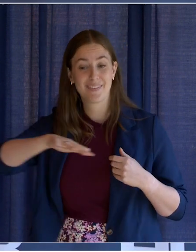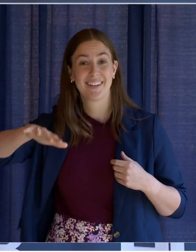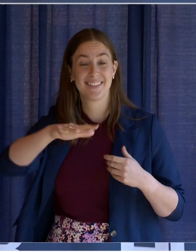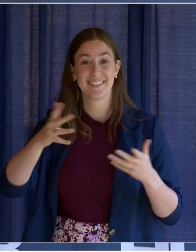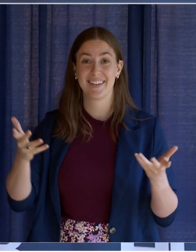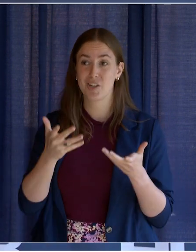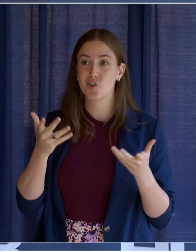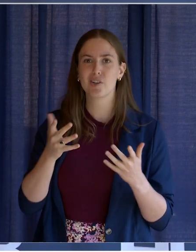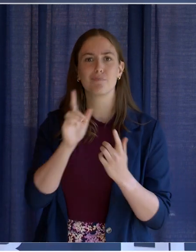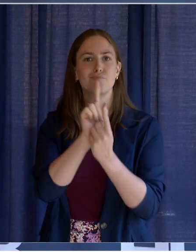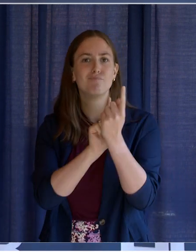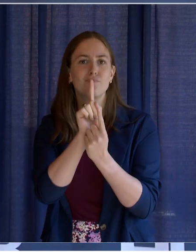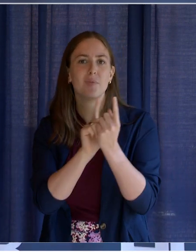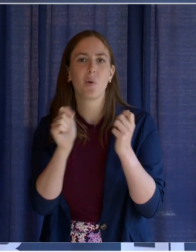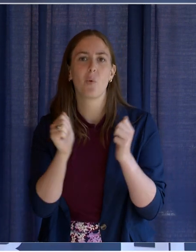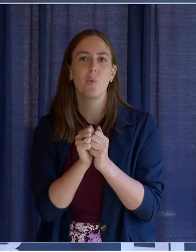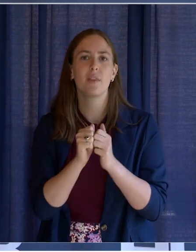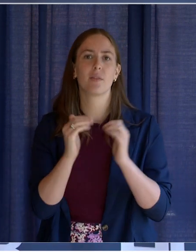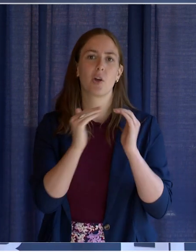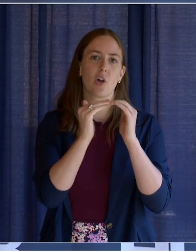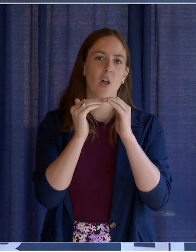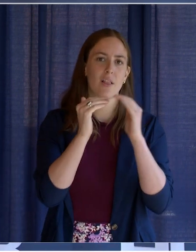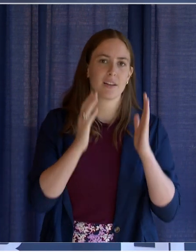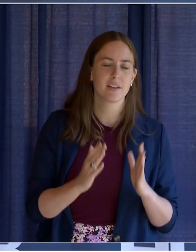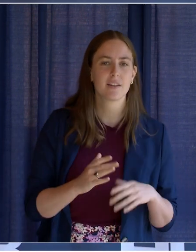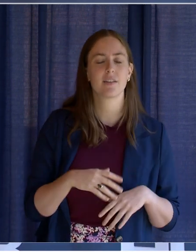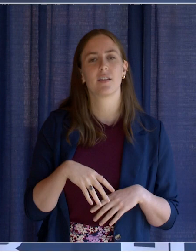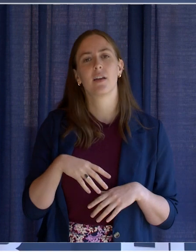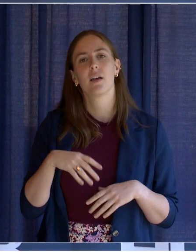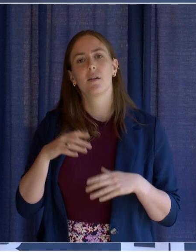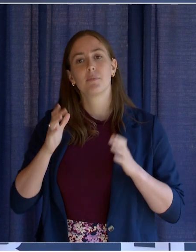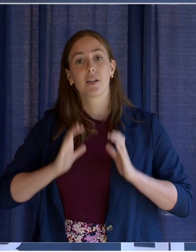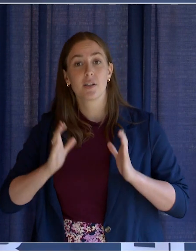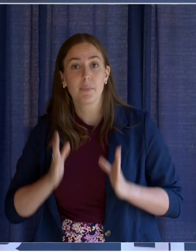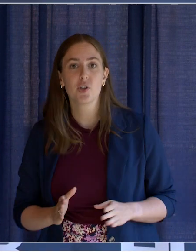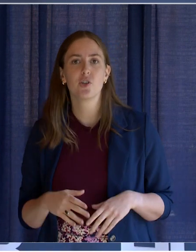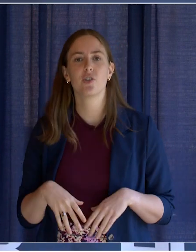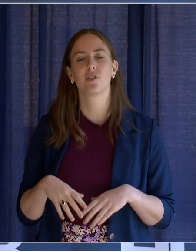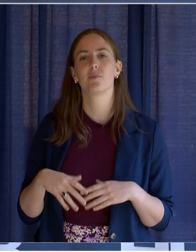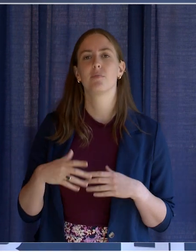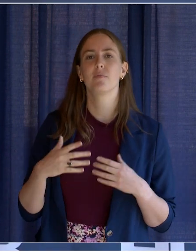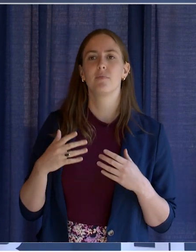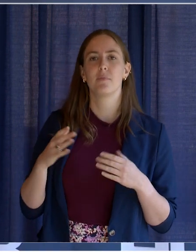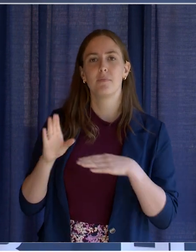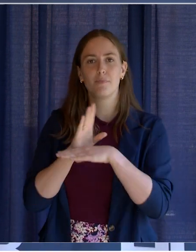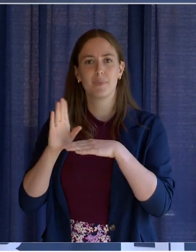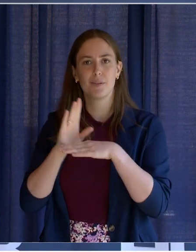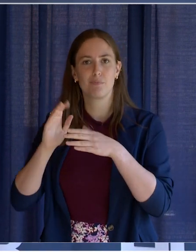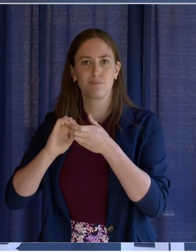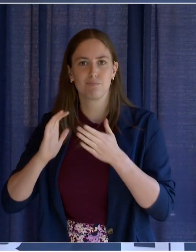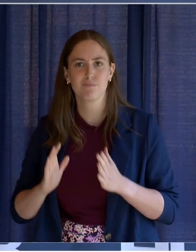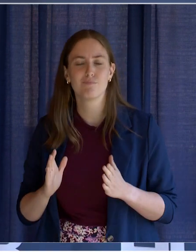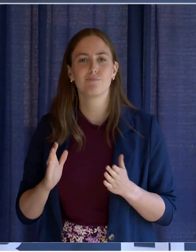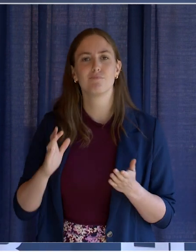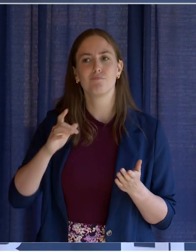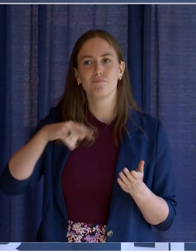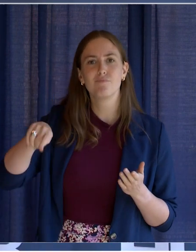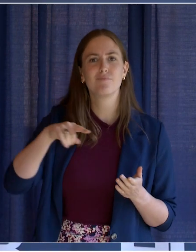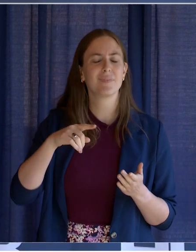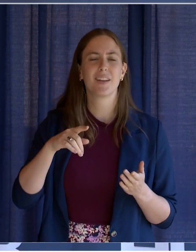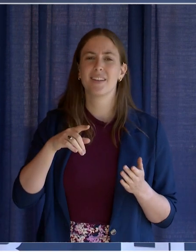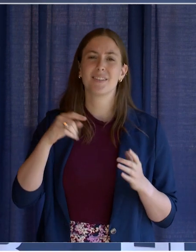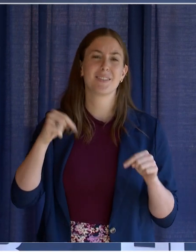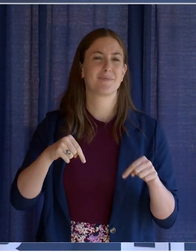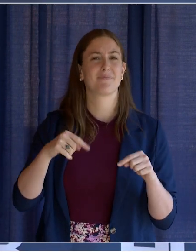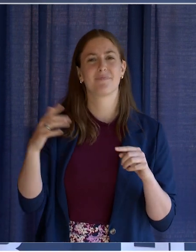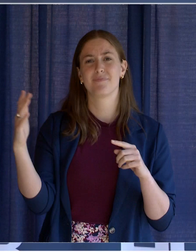colleagues and our customers, our partners, and our peers in the cyber community local to the area. We have the location, a prime location in the